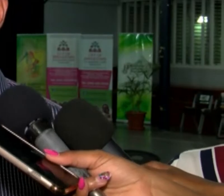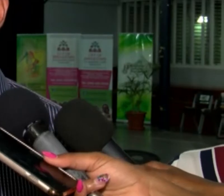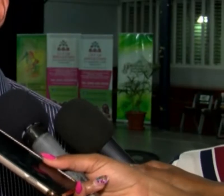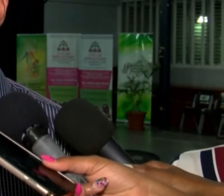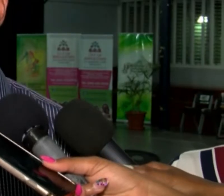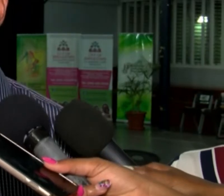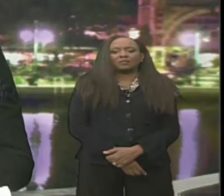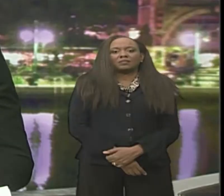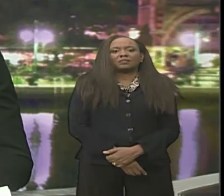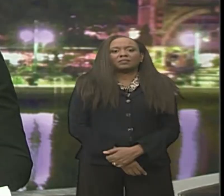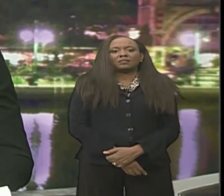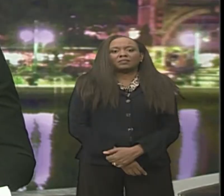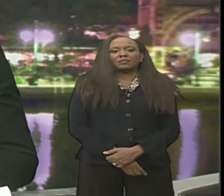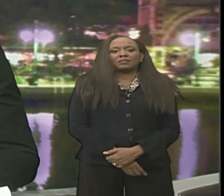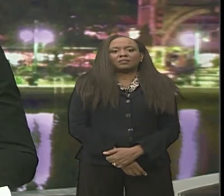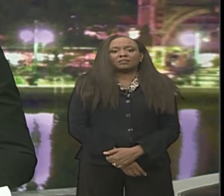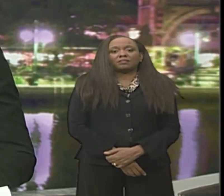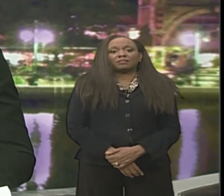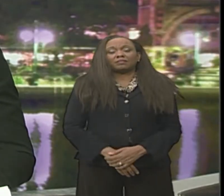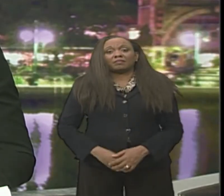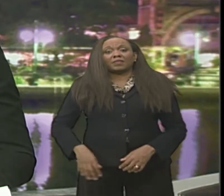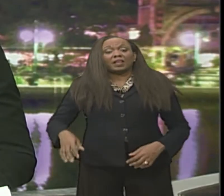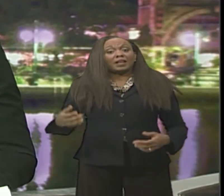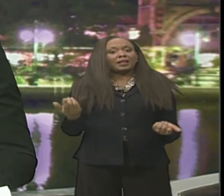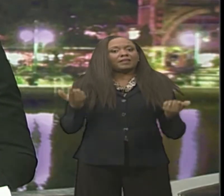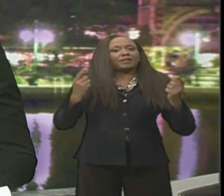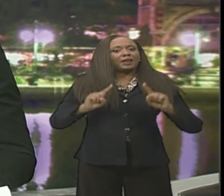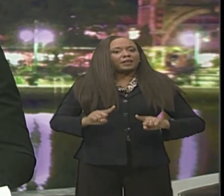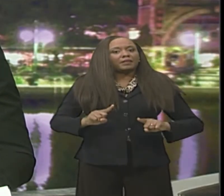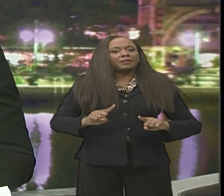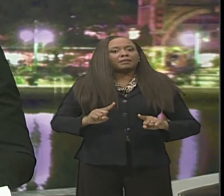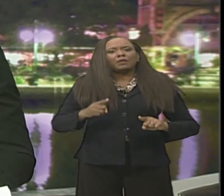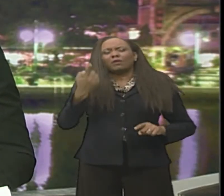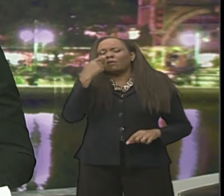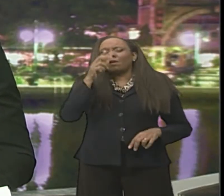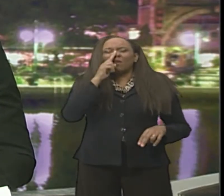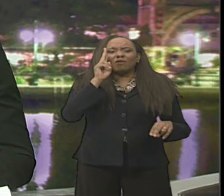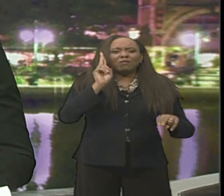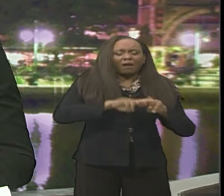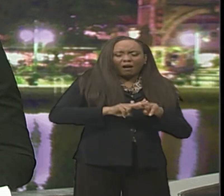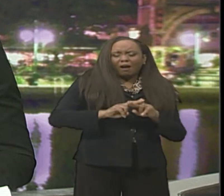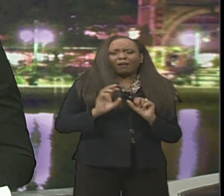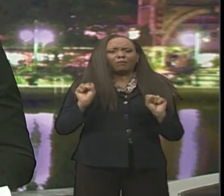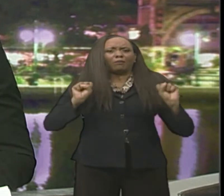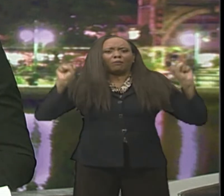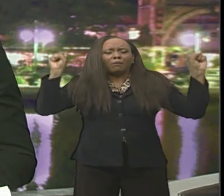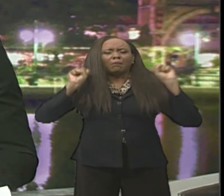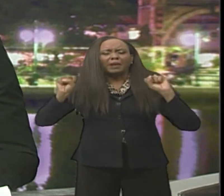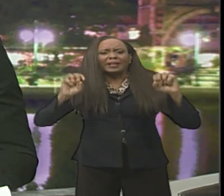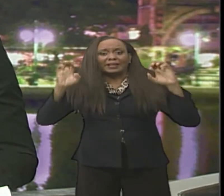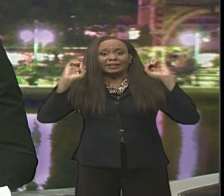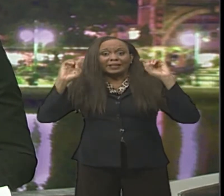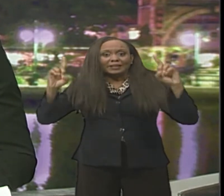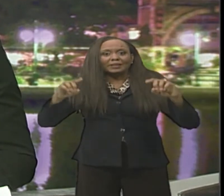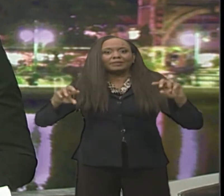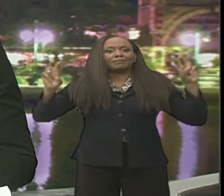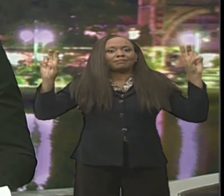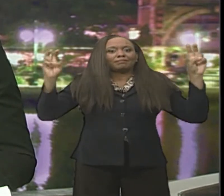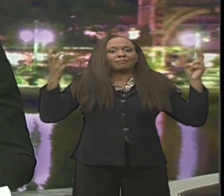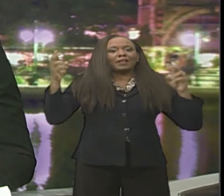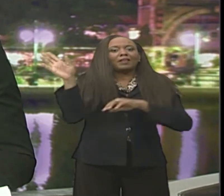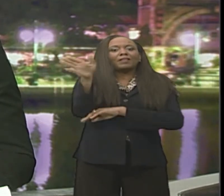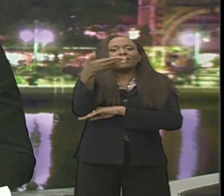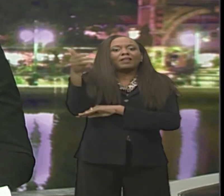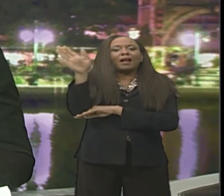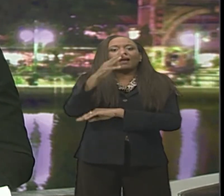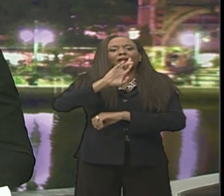particular event. It's being described as an enjoyable combination of fun, fitness, and education. Flag Nation is a new